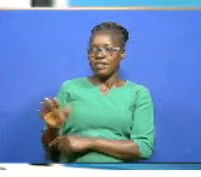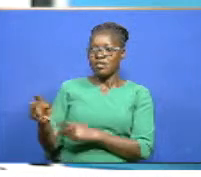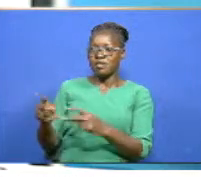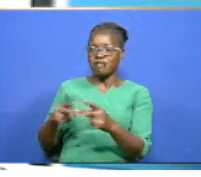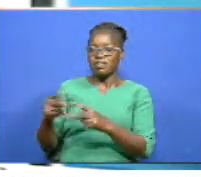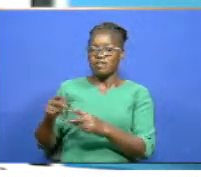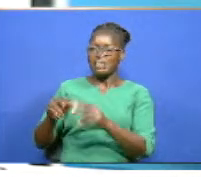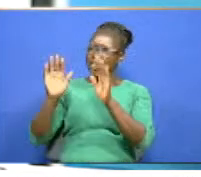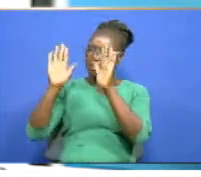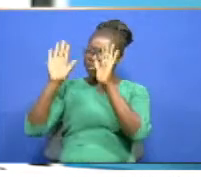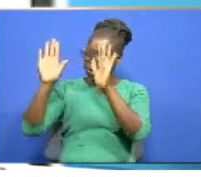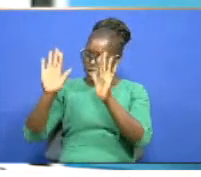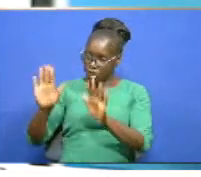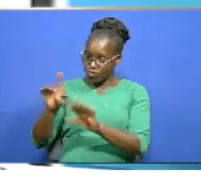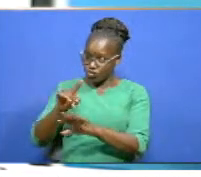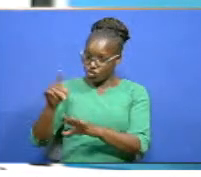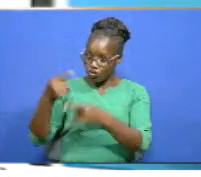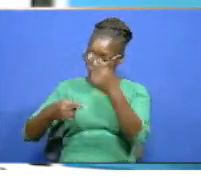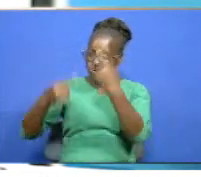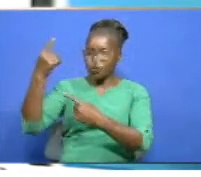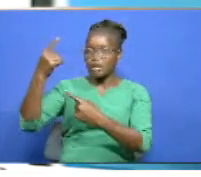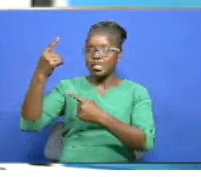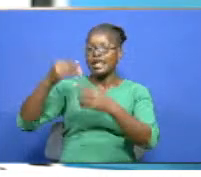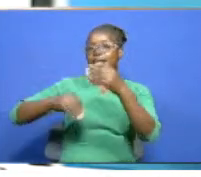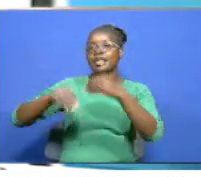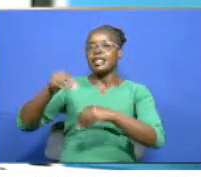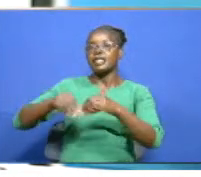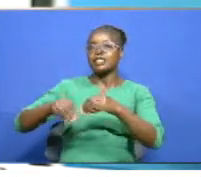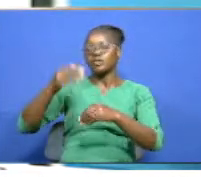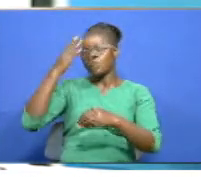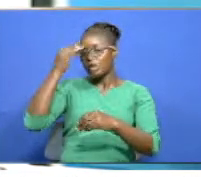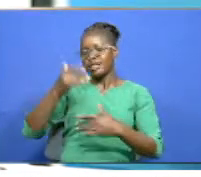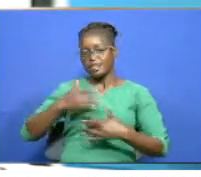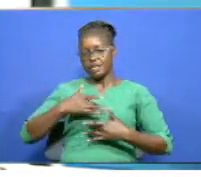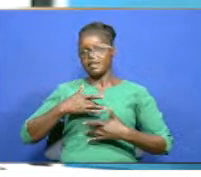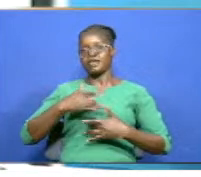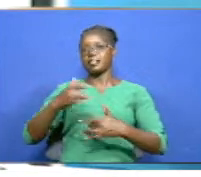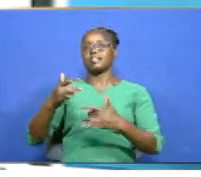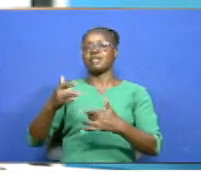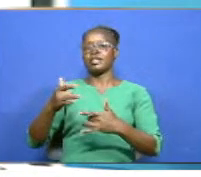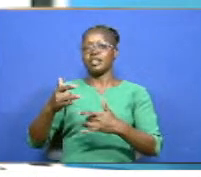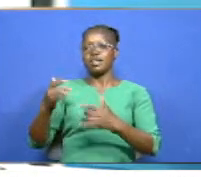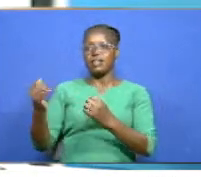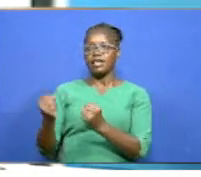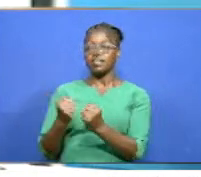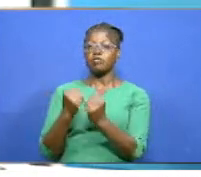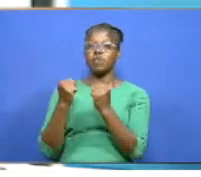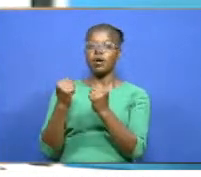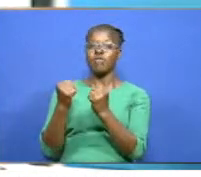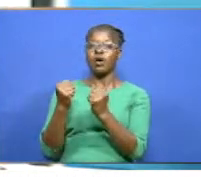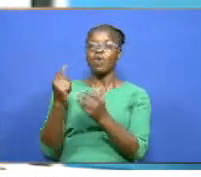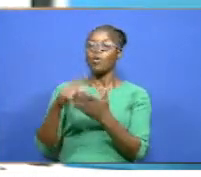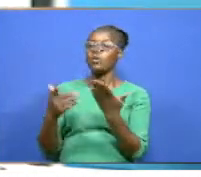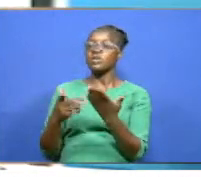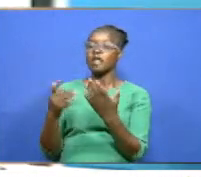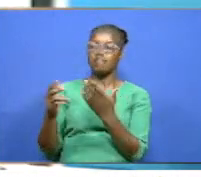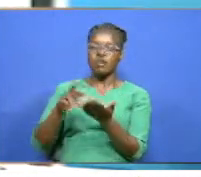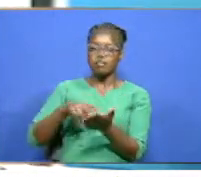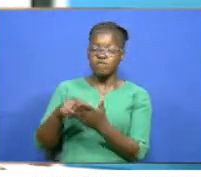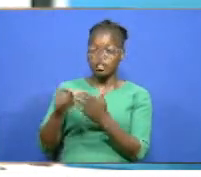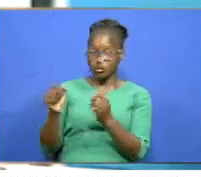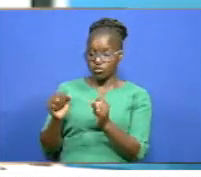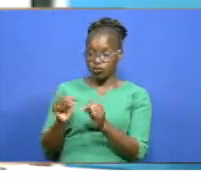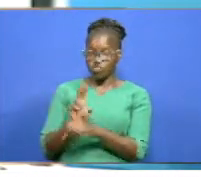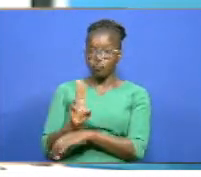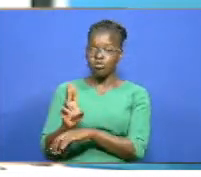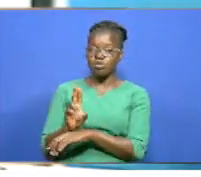winning election. Because the politician is interested in acquiring power through whichever means. So you must find